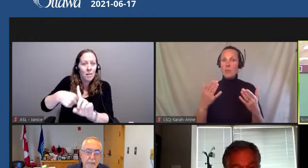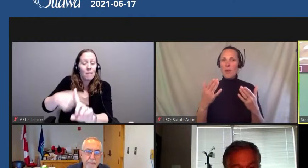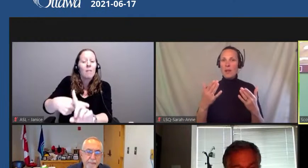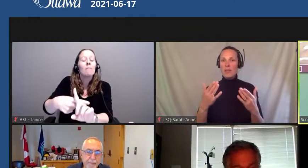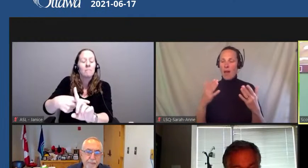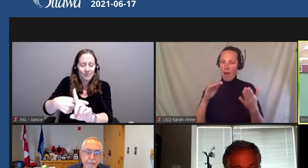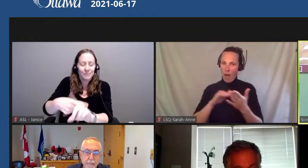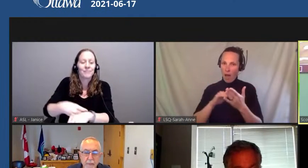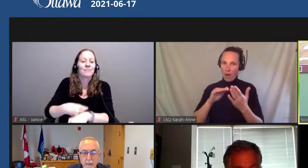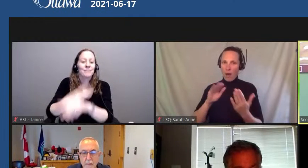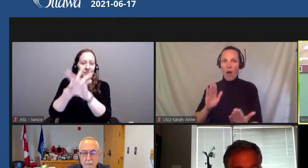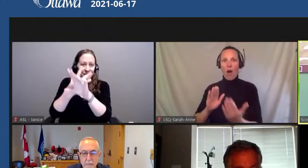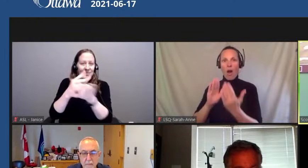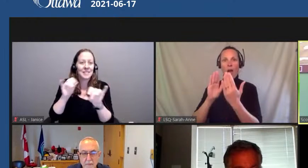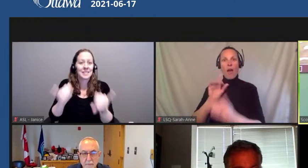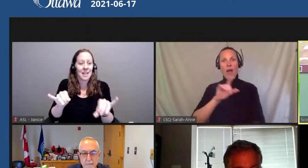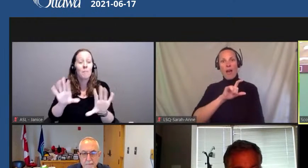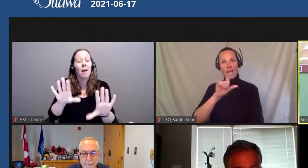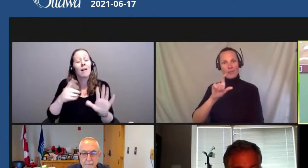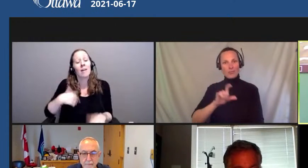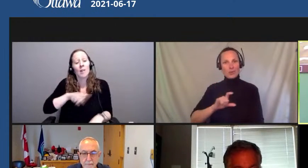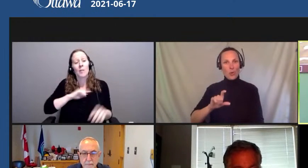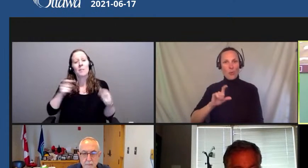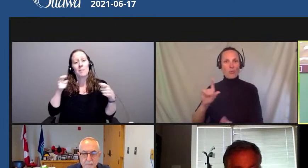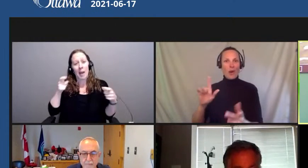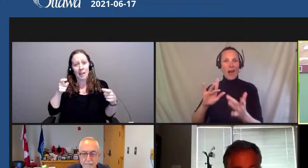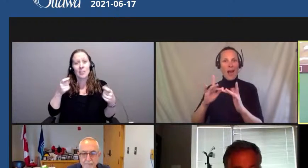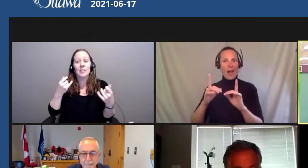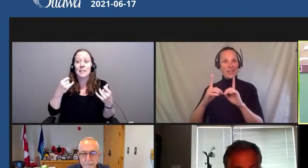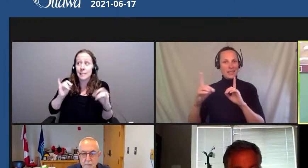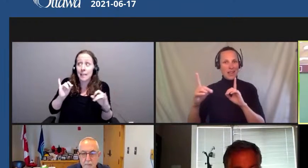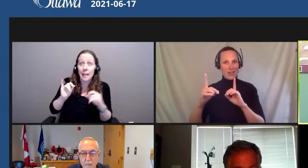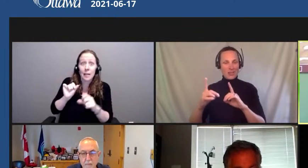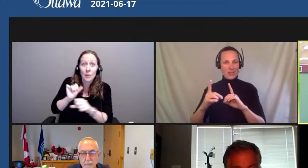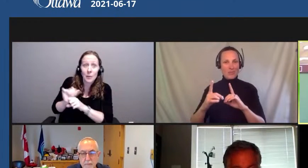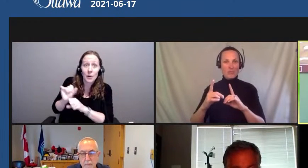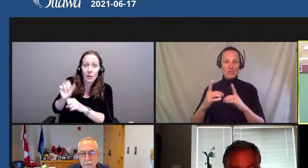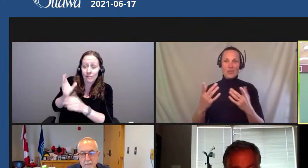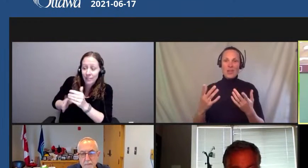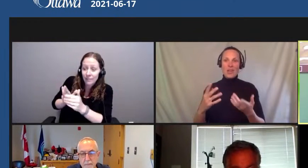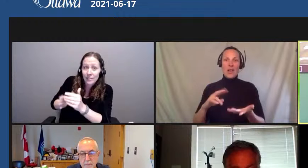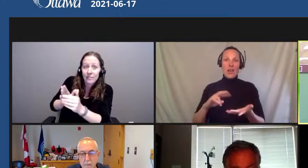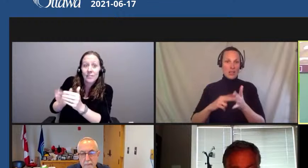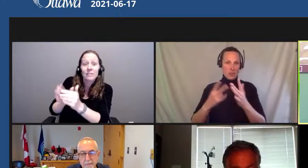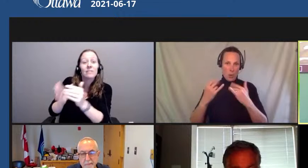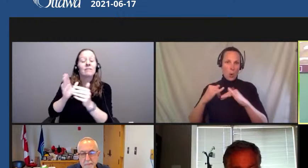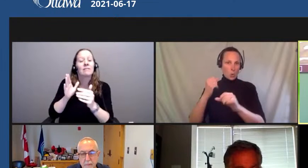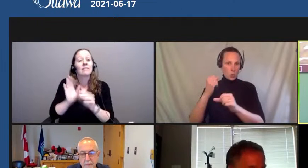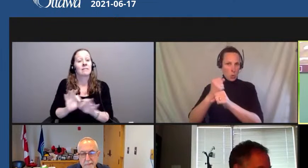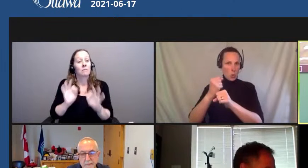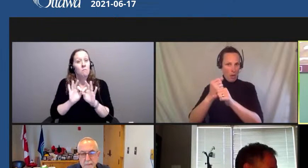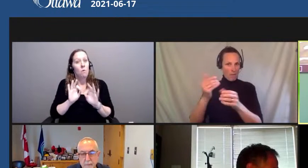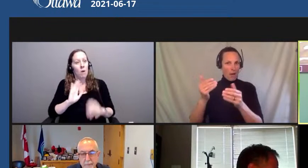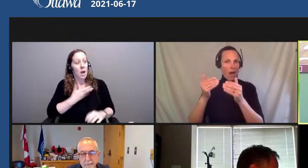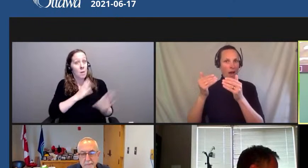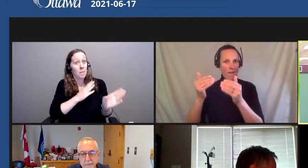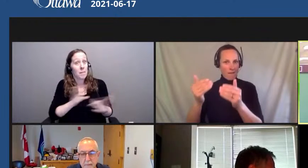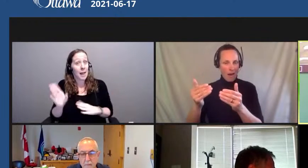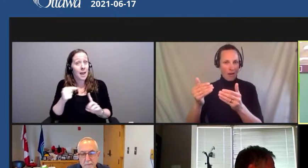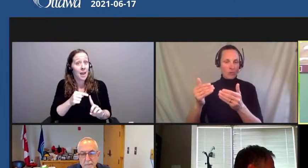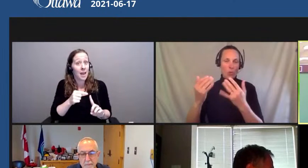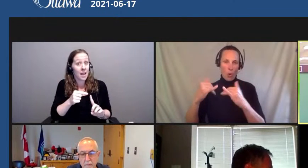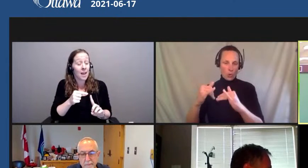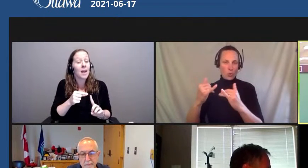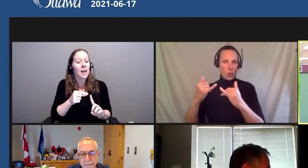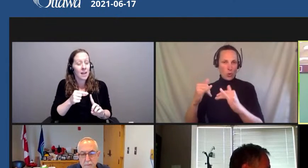we've managed, and we're still getting work done, including the important work within the Solid Waste Master Plan, including